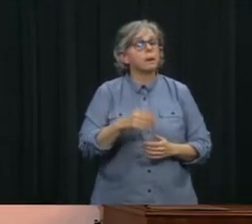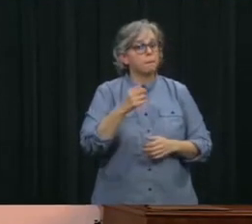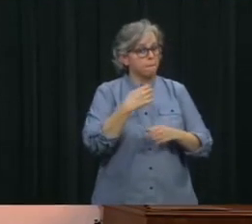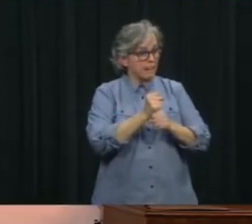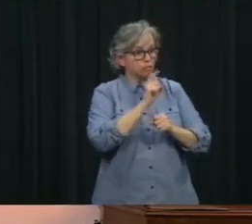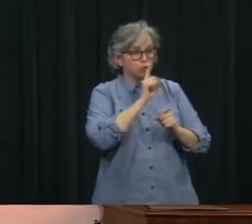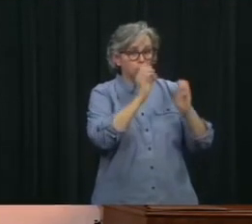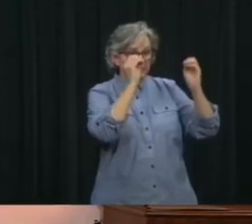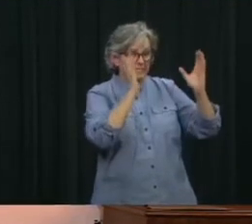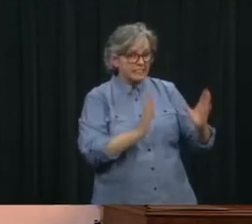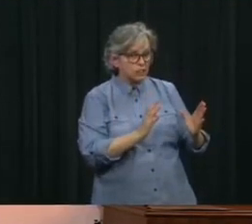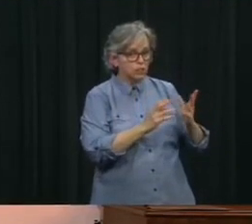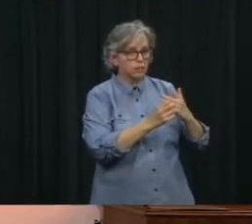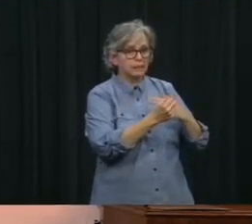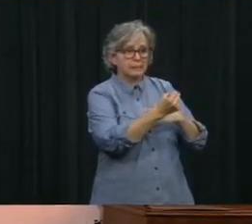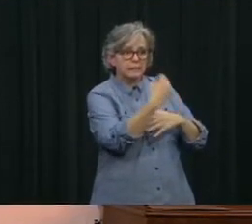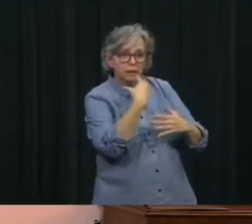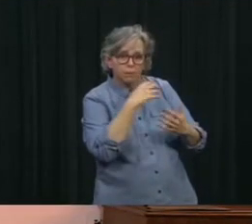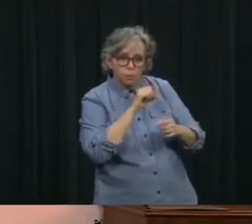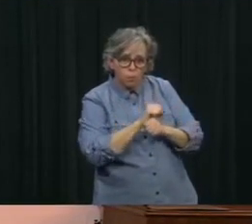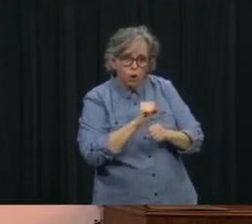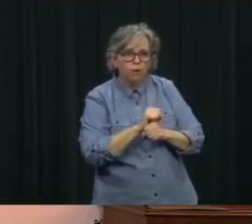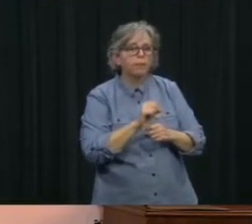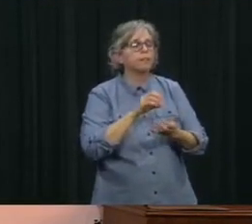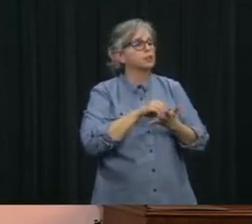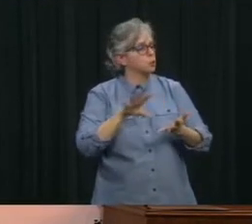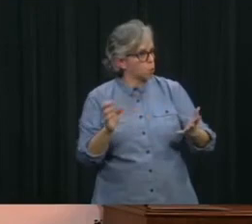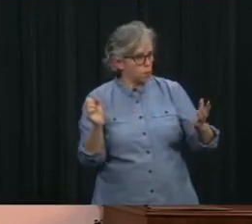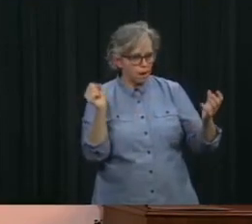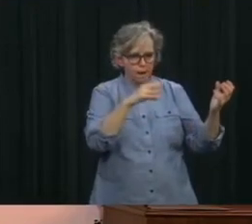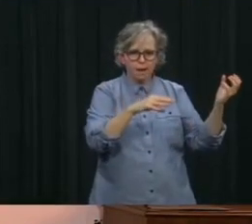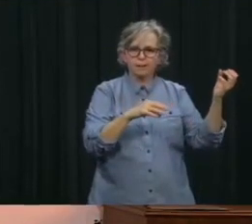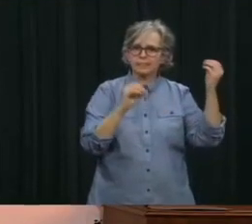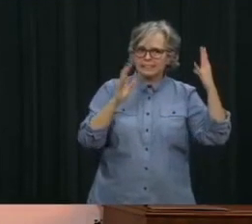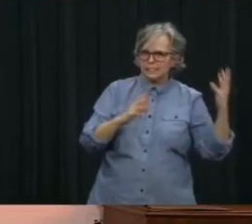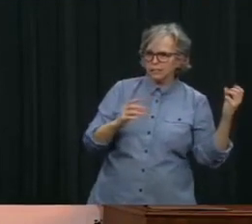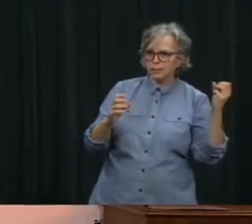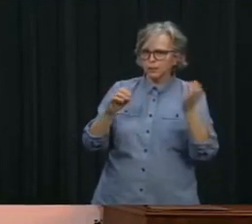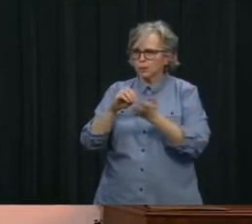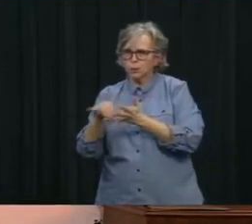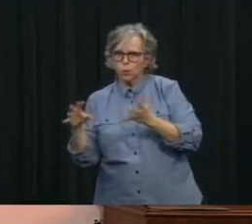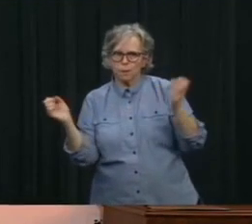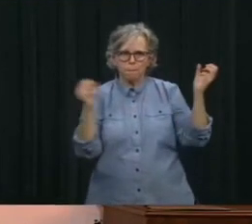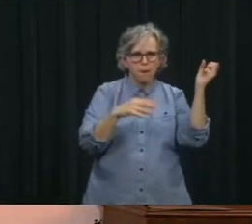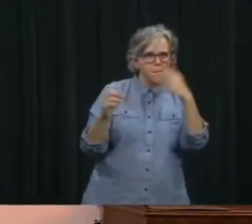submit. It really is quite stunning, the great work that they have done there.